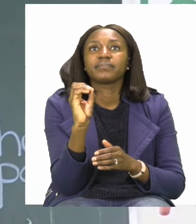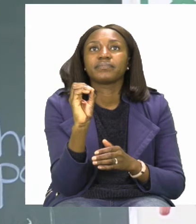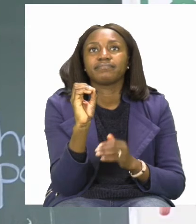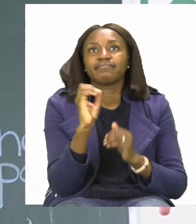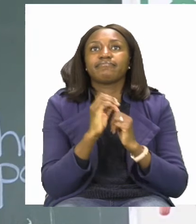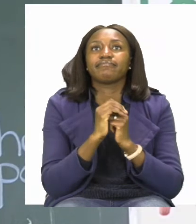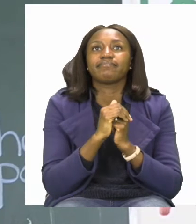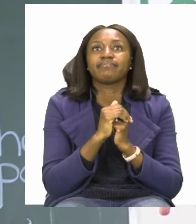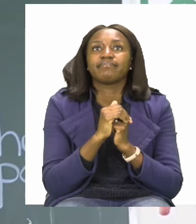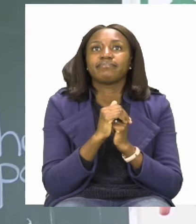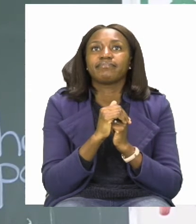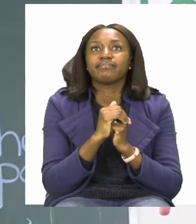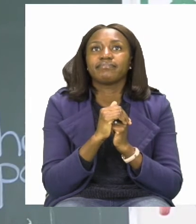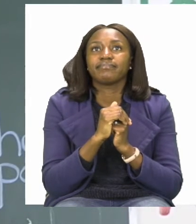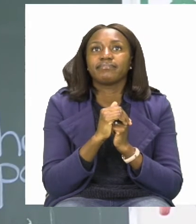is 60.